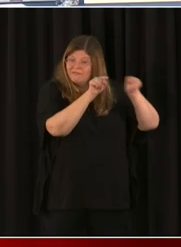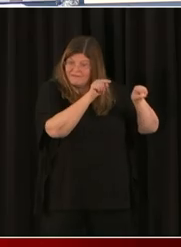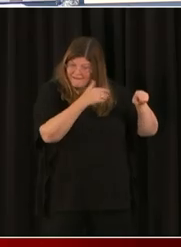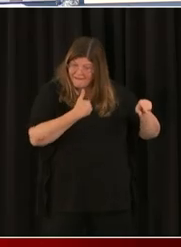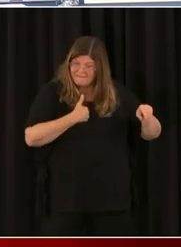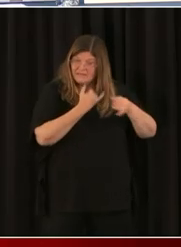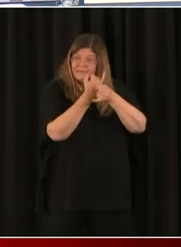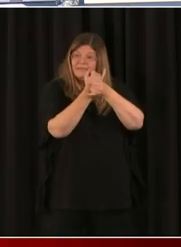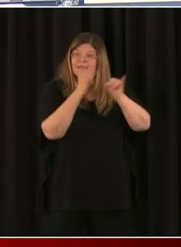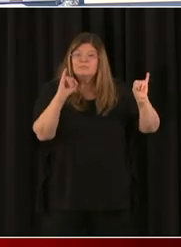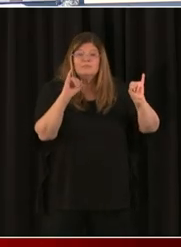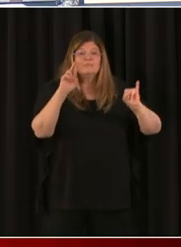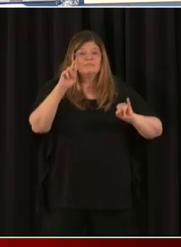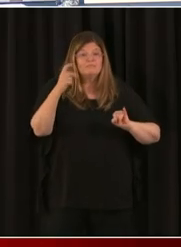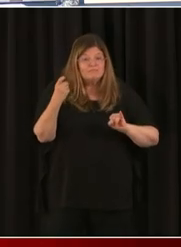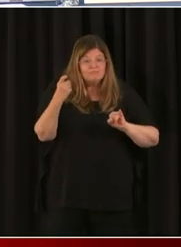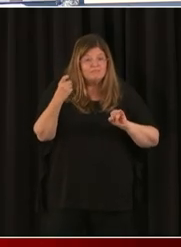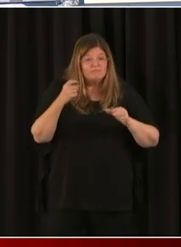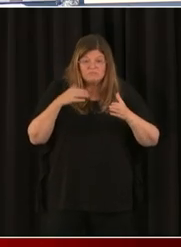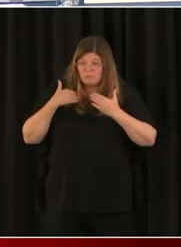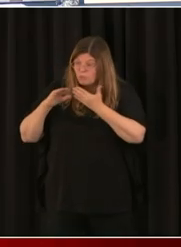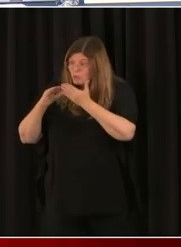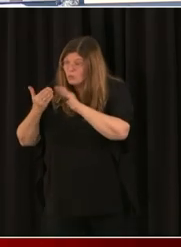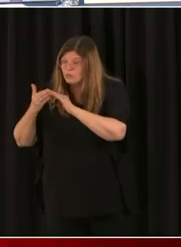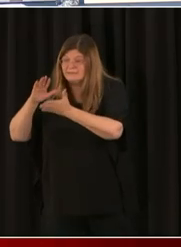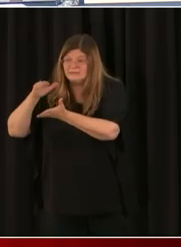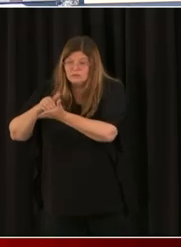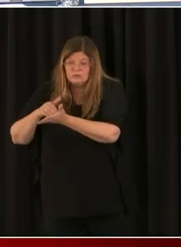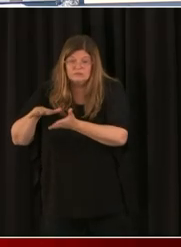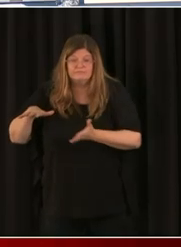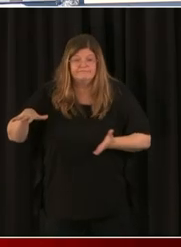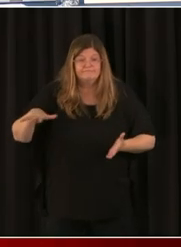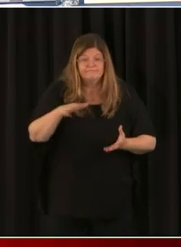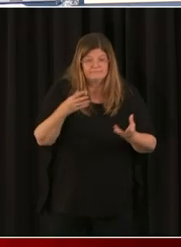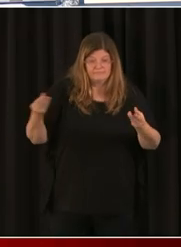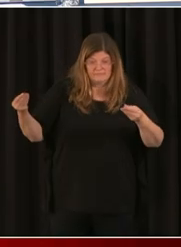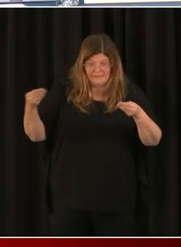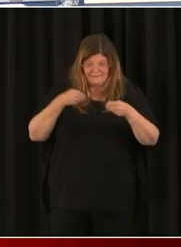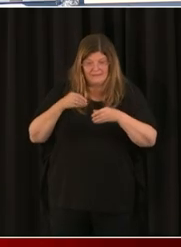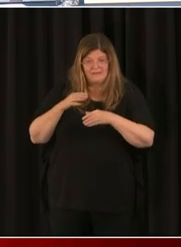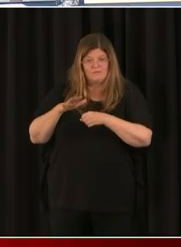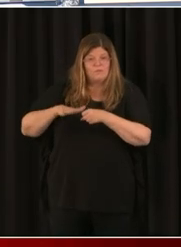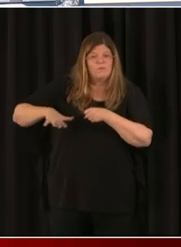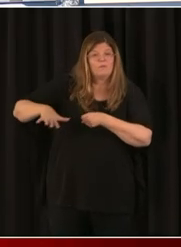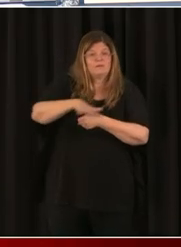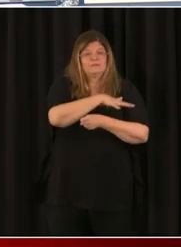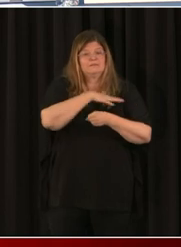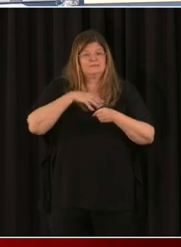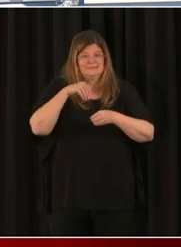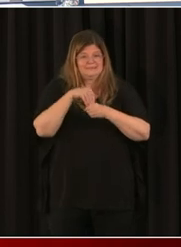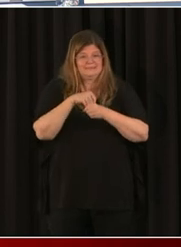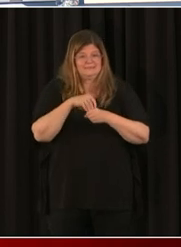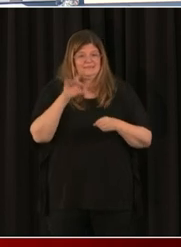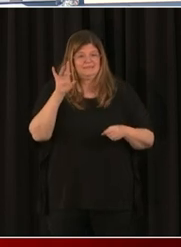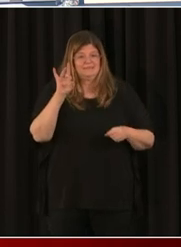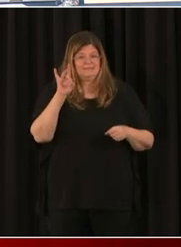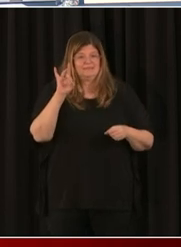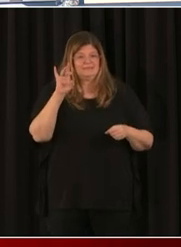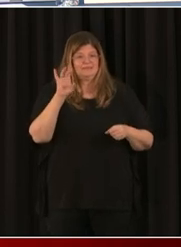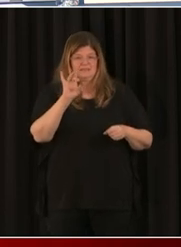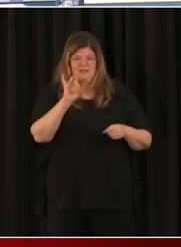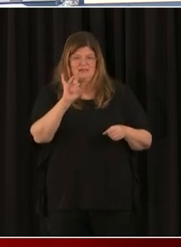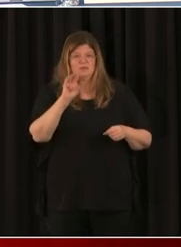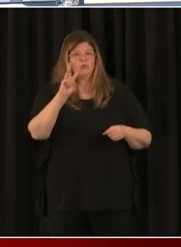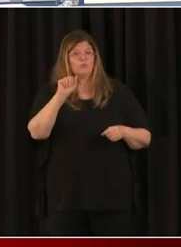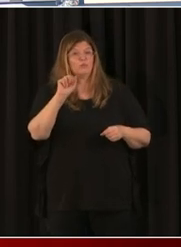independent pharmacies. And our community health centers gives us coverage across all 8 wards. So when someone,